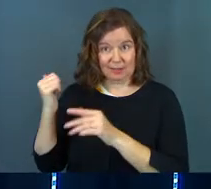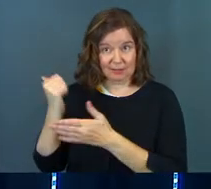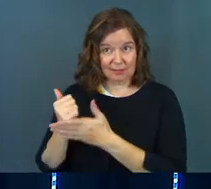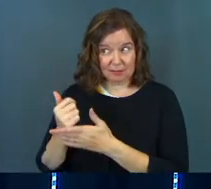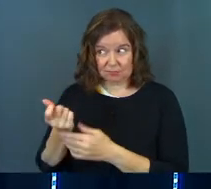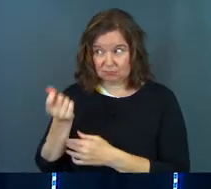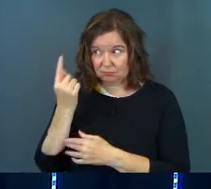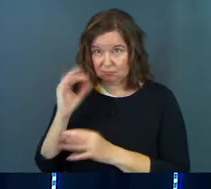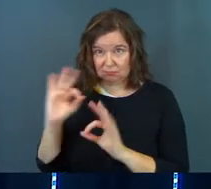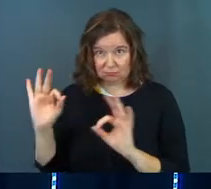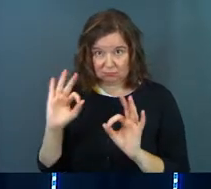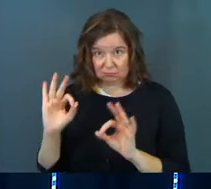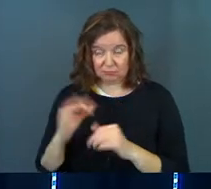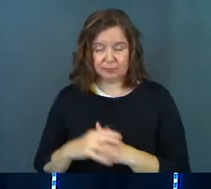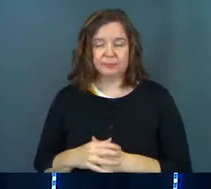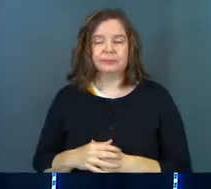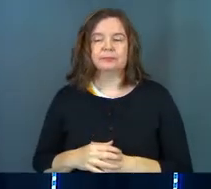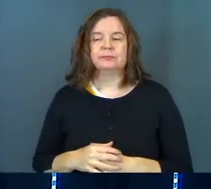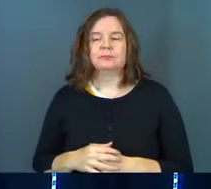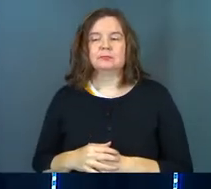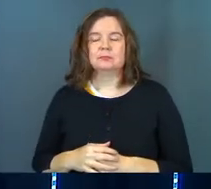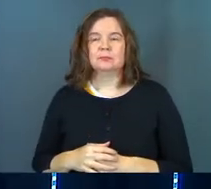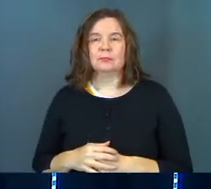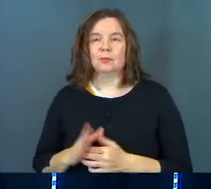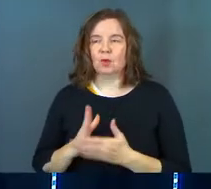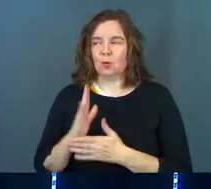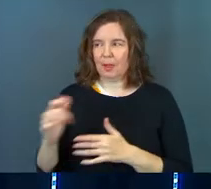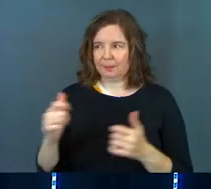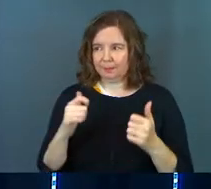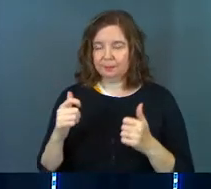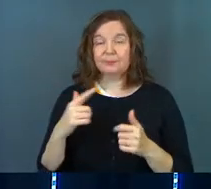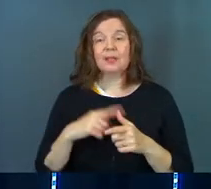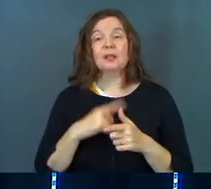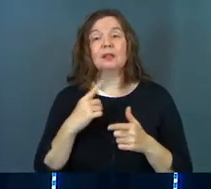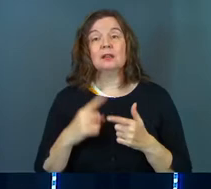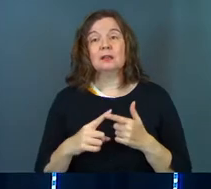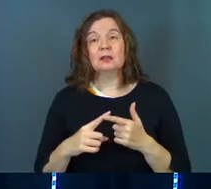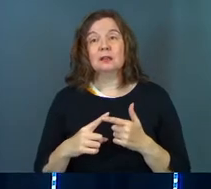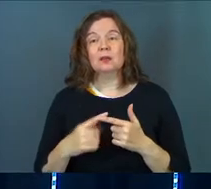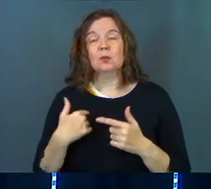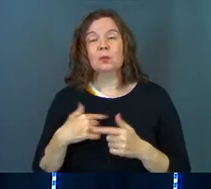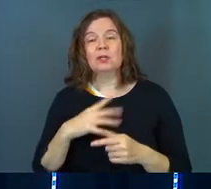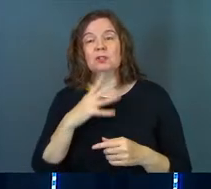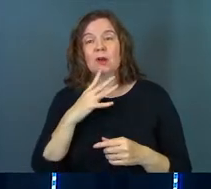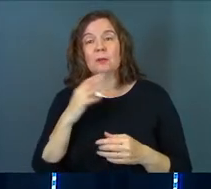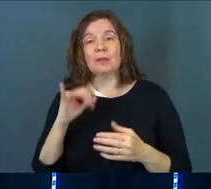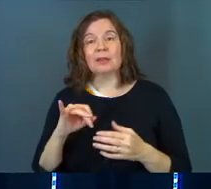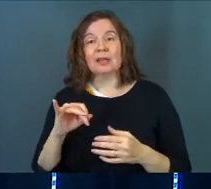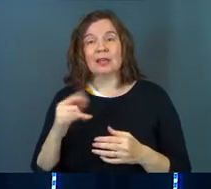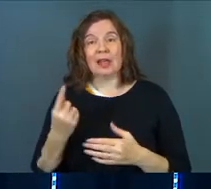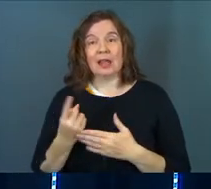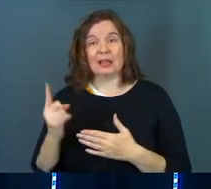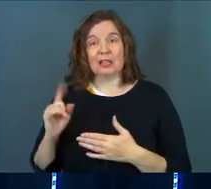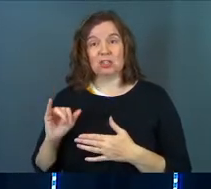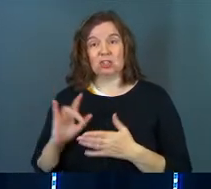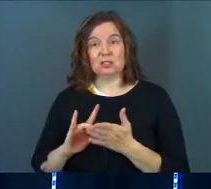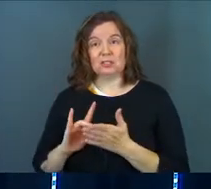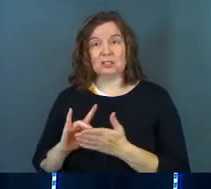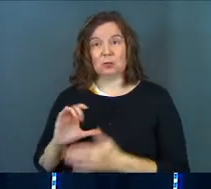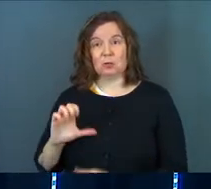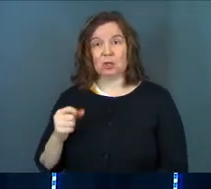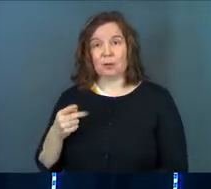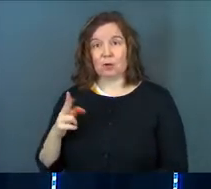Are you with me this morning, second service? All right. And then We talked about the fact that last week Jesus was